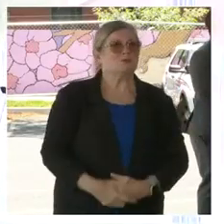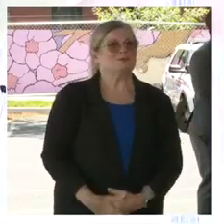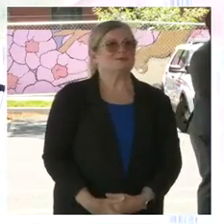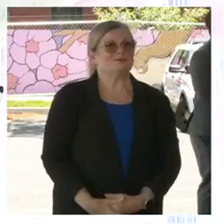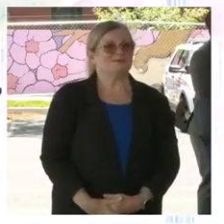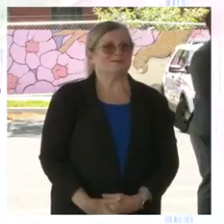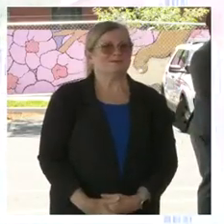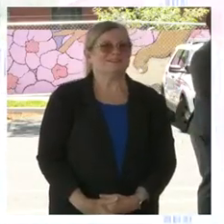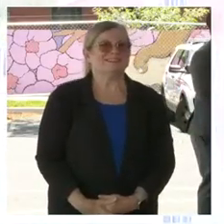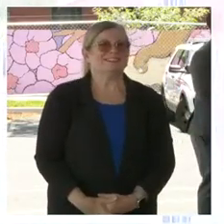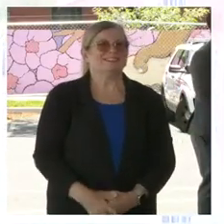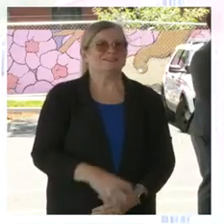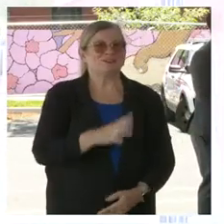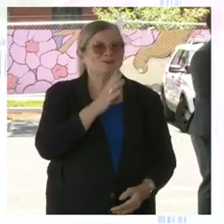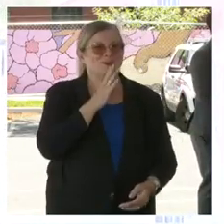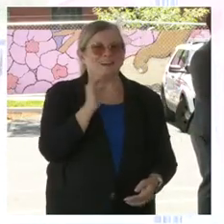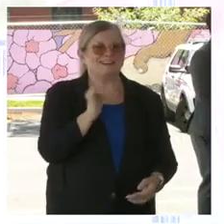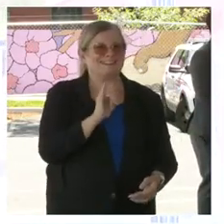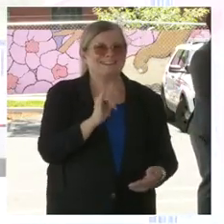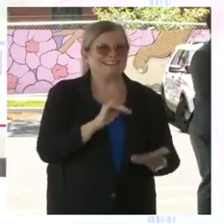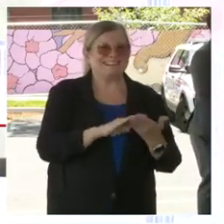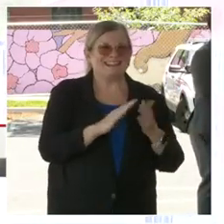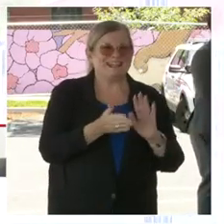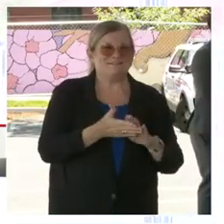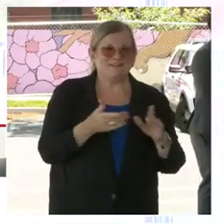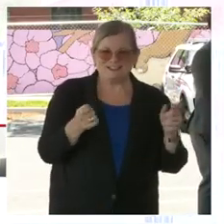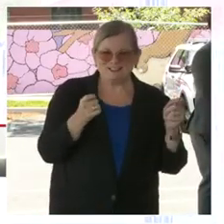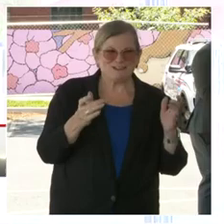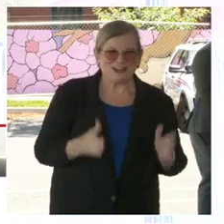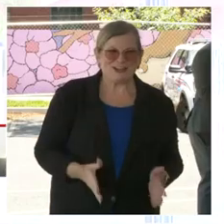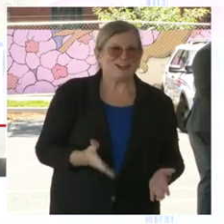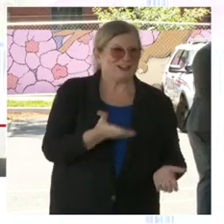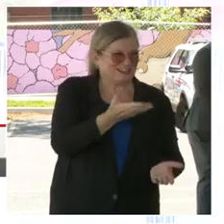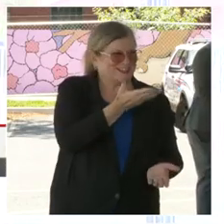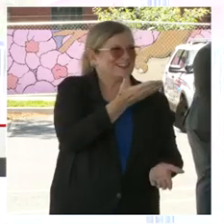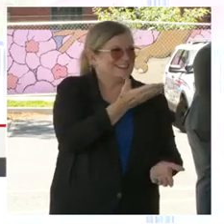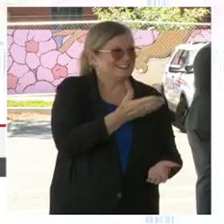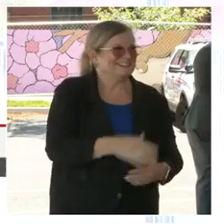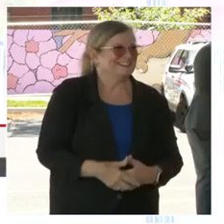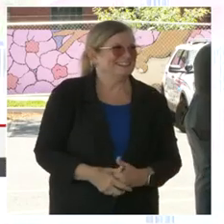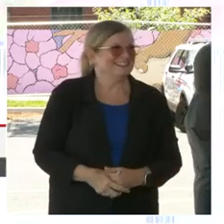Spoken like a city administrator. Good work.